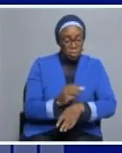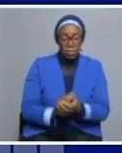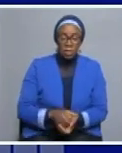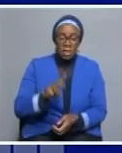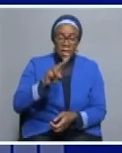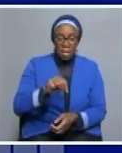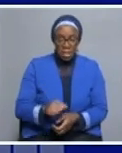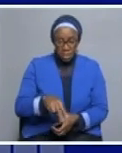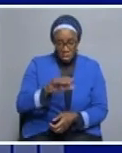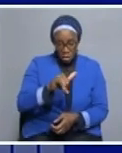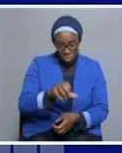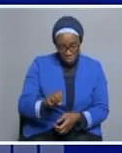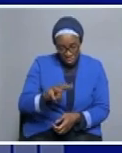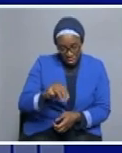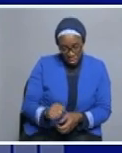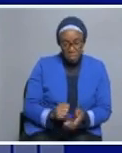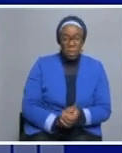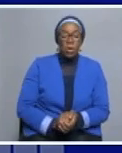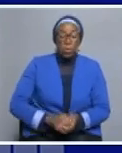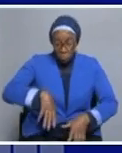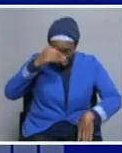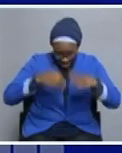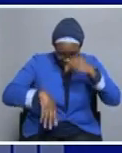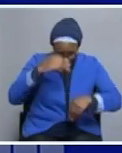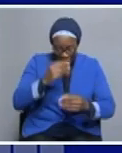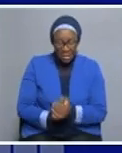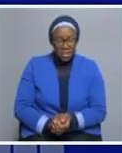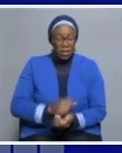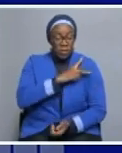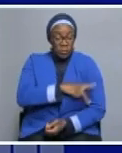Constitutional Legal Research Fellow from the Oxford University in the United Kingdom.